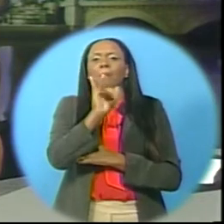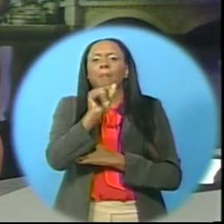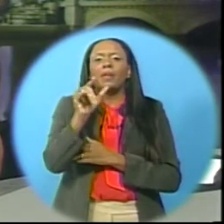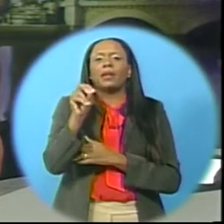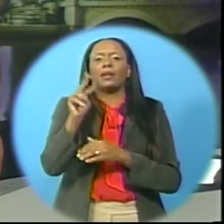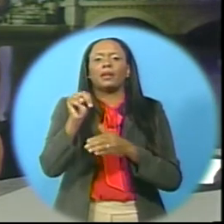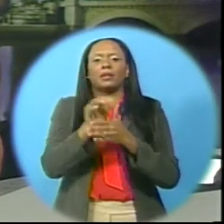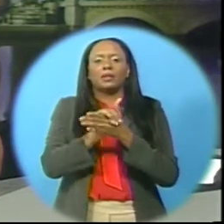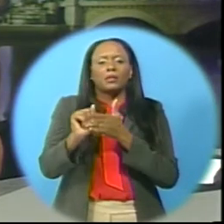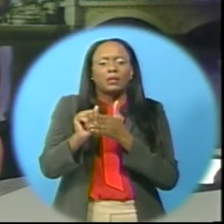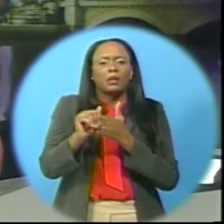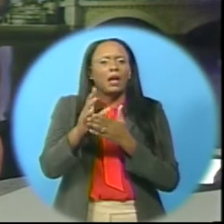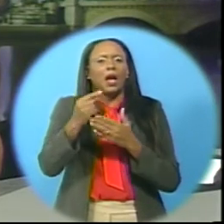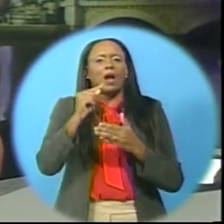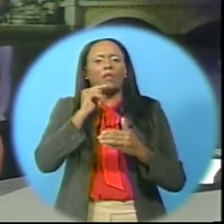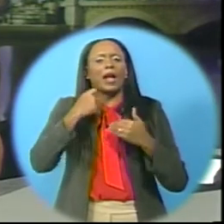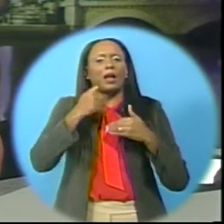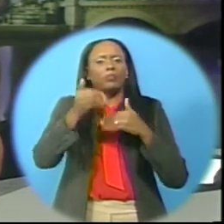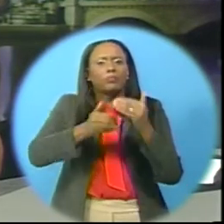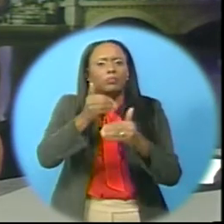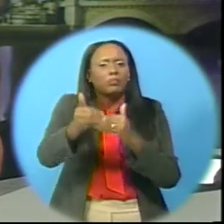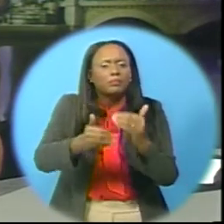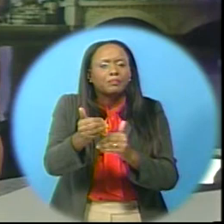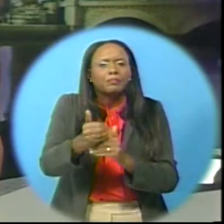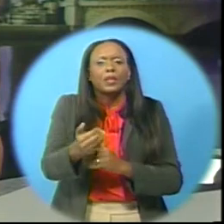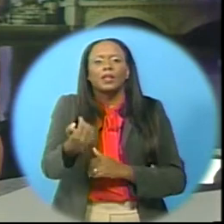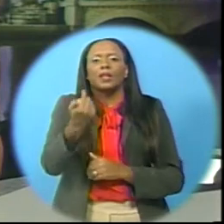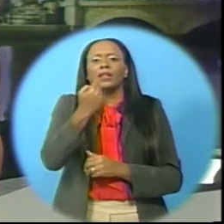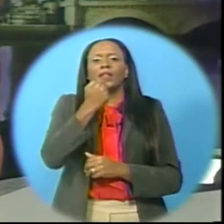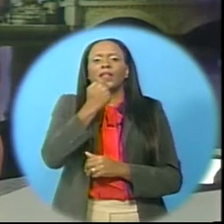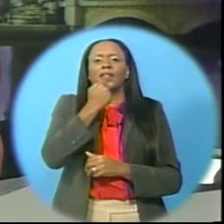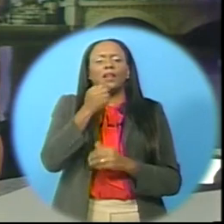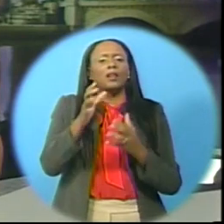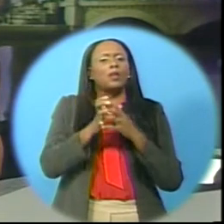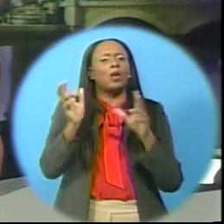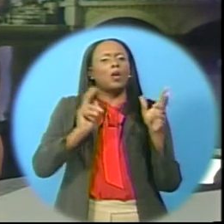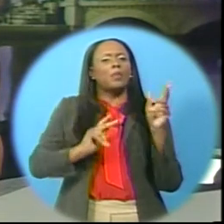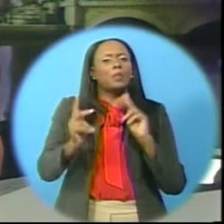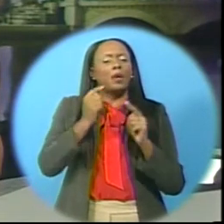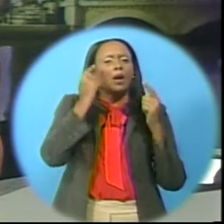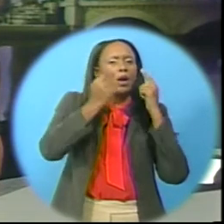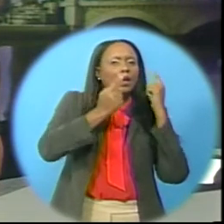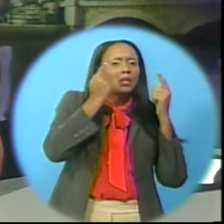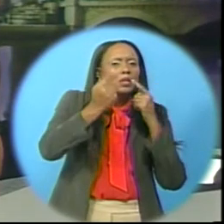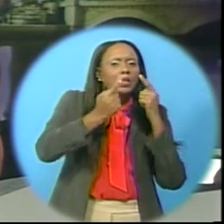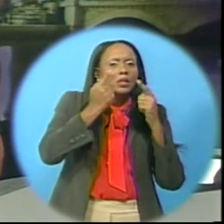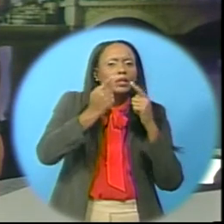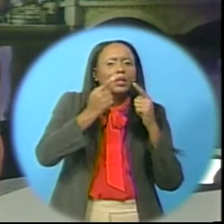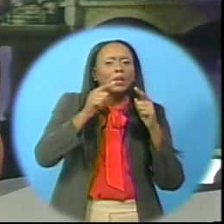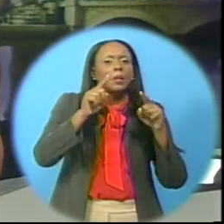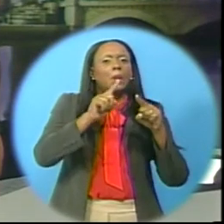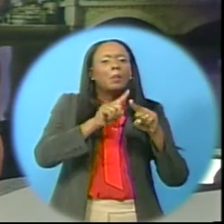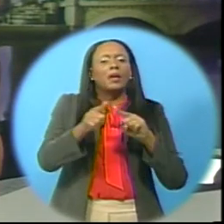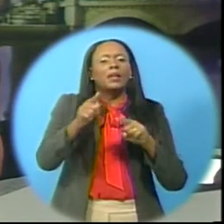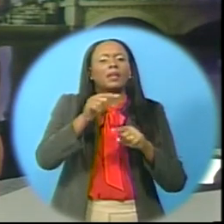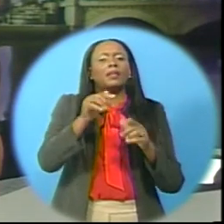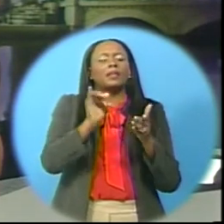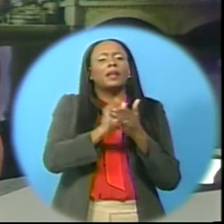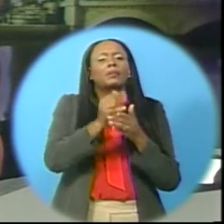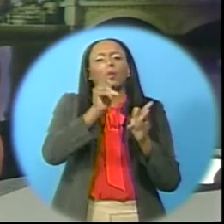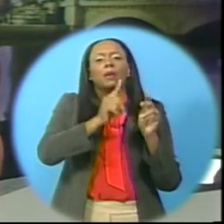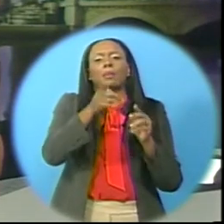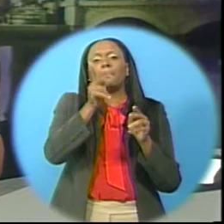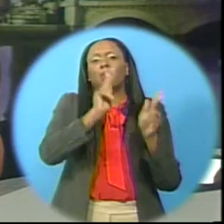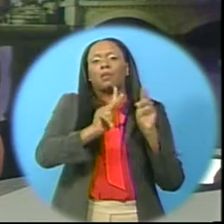over $18 million per annum. She went on to state that much of the concern had to do with the unemployment fund, which she says is under